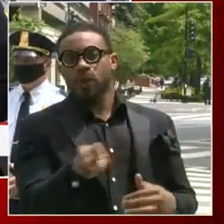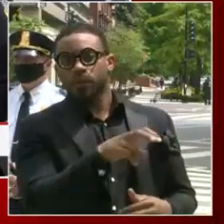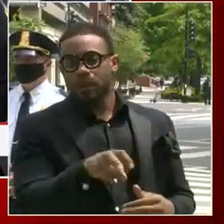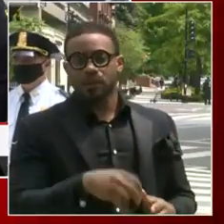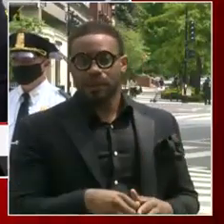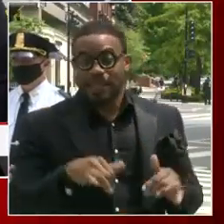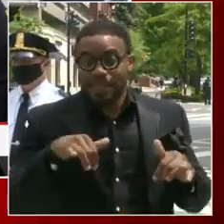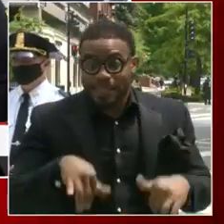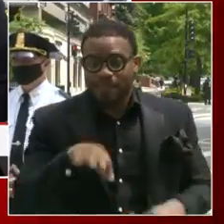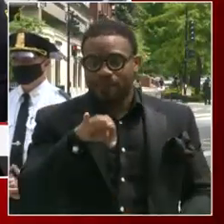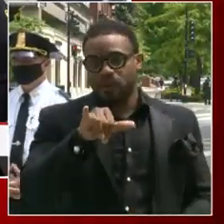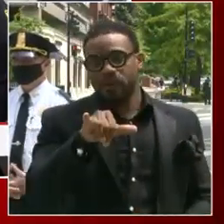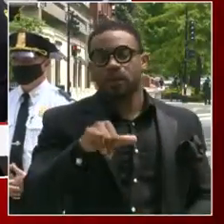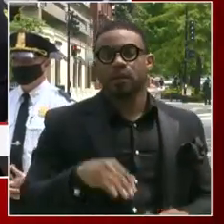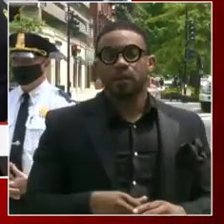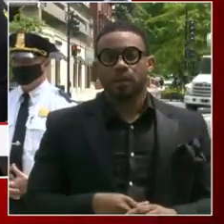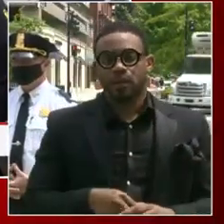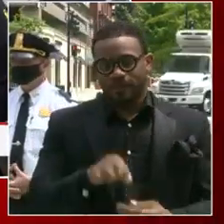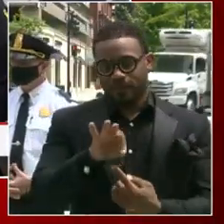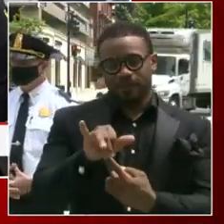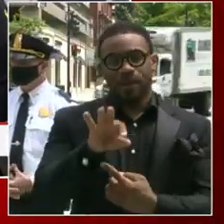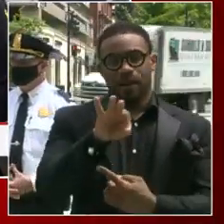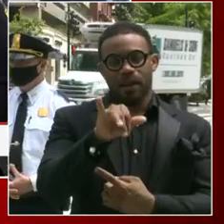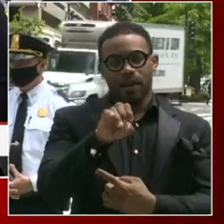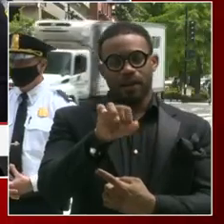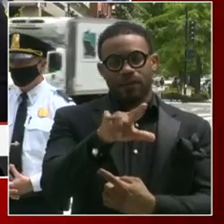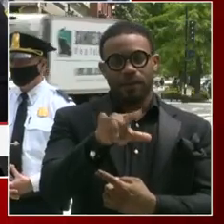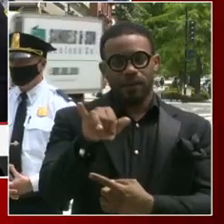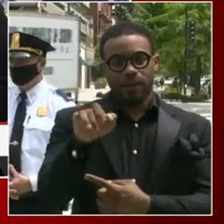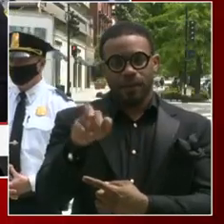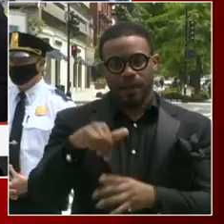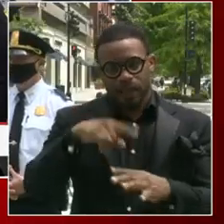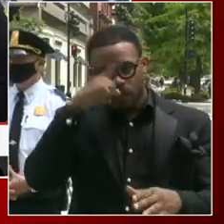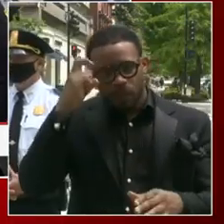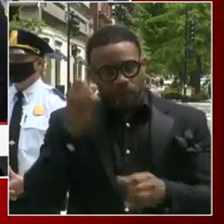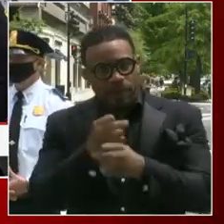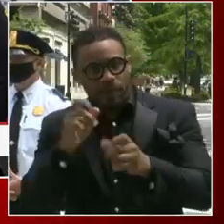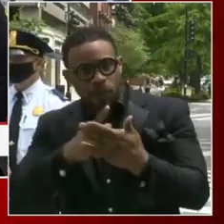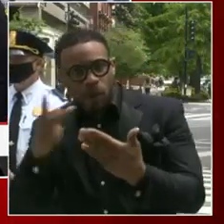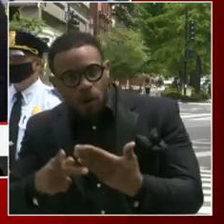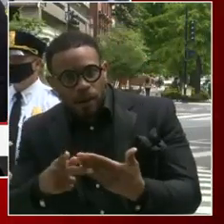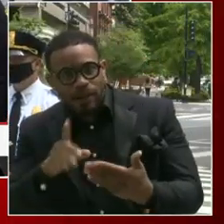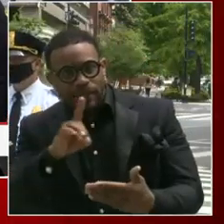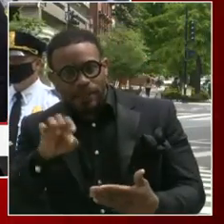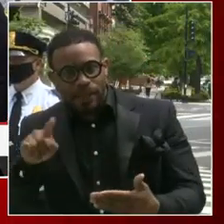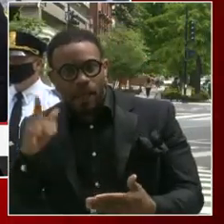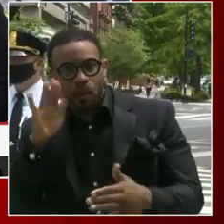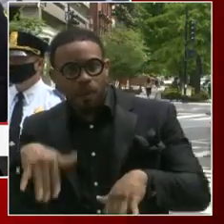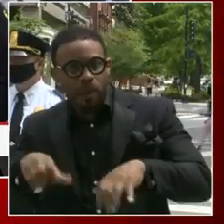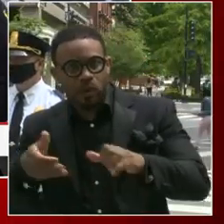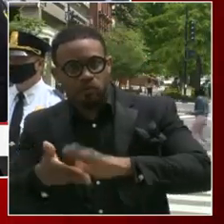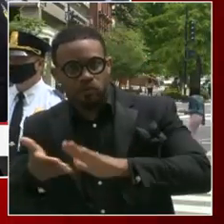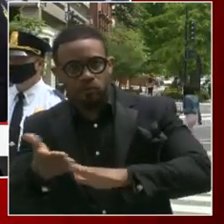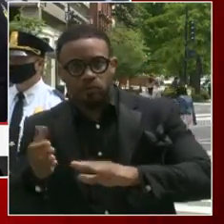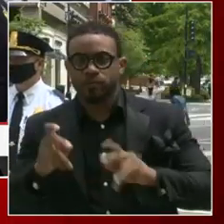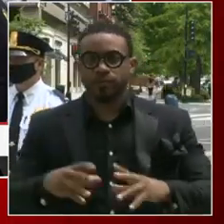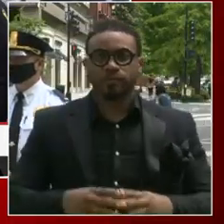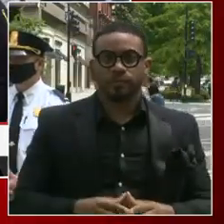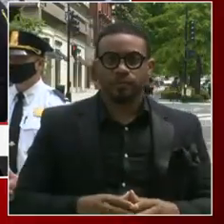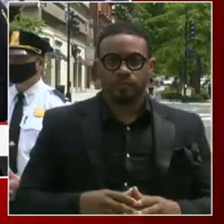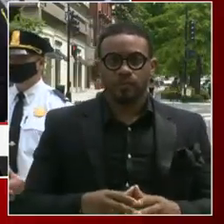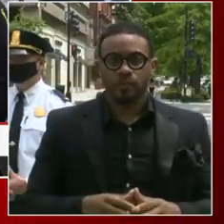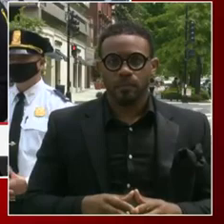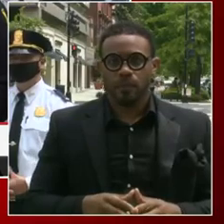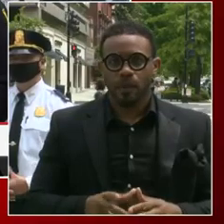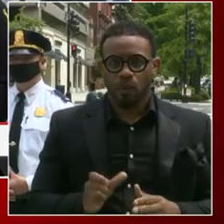in this fiscal year, in the summer of safety programs that DDOT will be focused on,